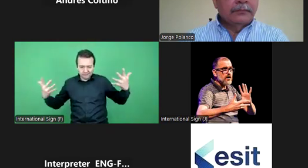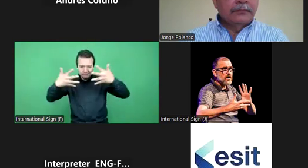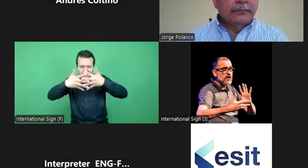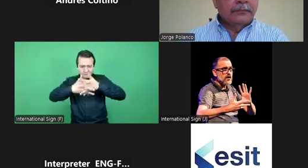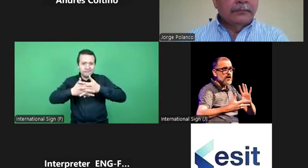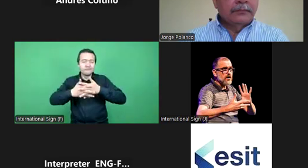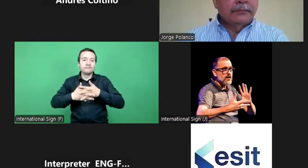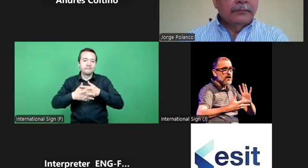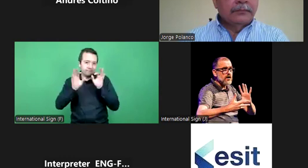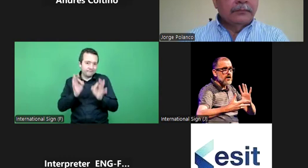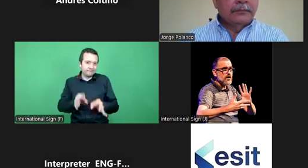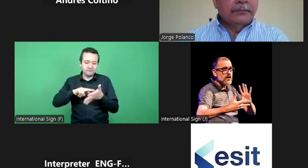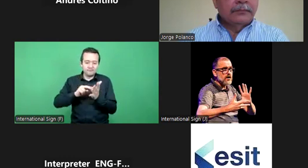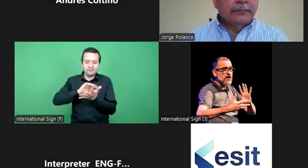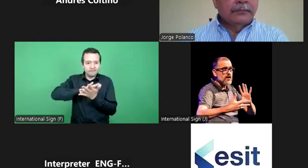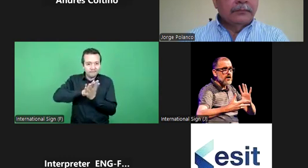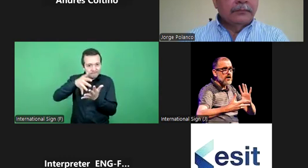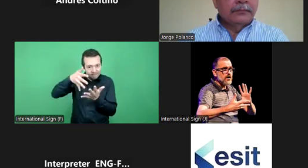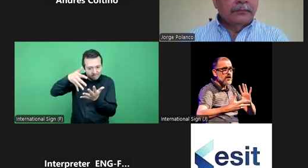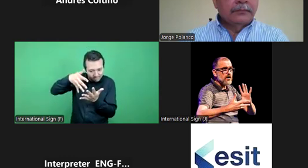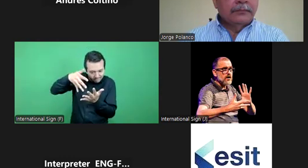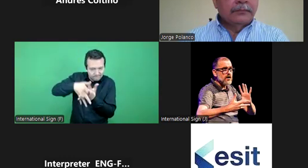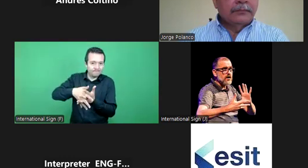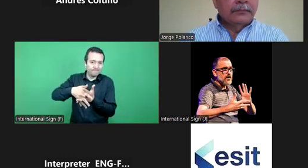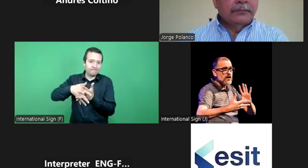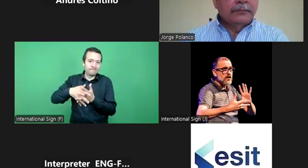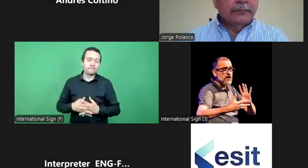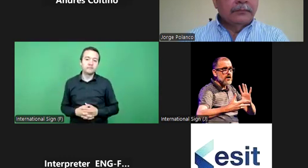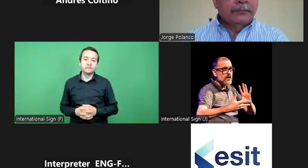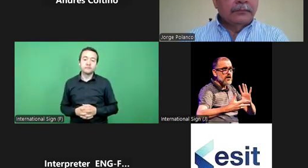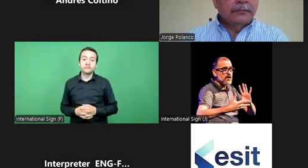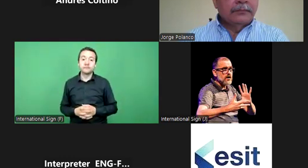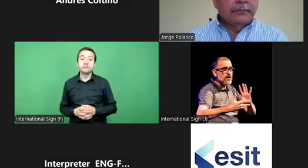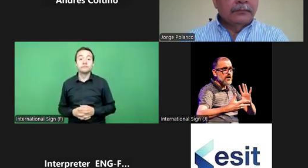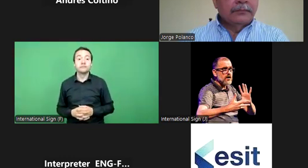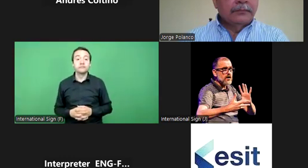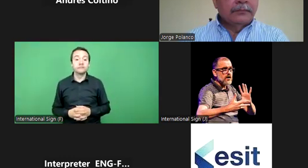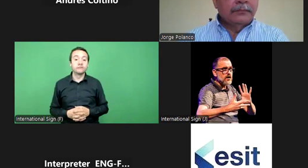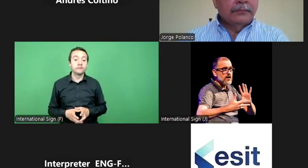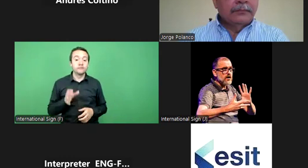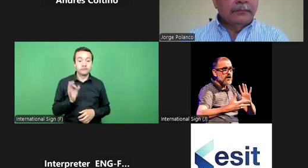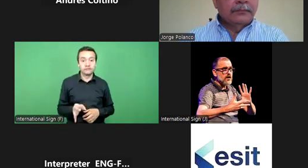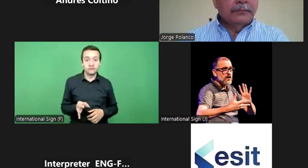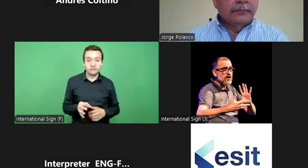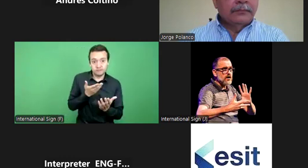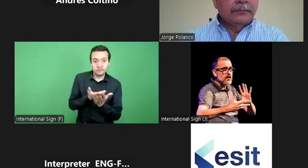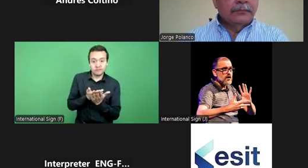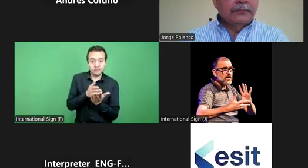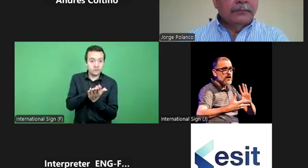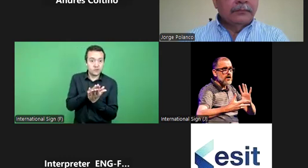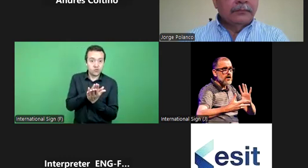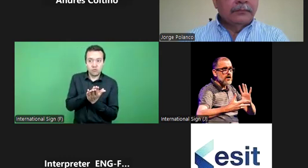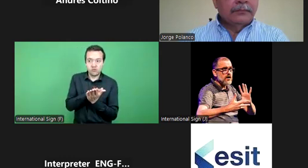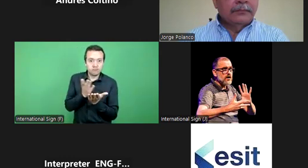there is more undocumented time and maneuvering approaches to efficiently achieve the desired